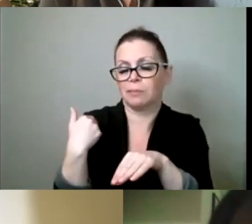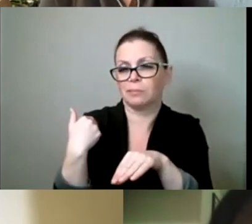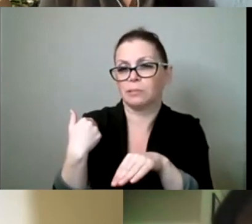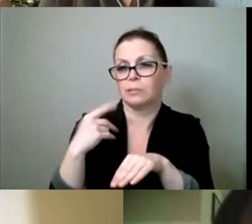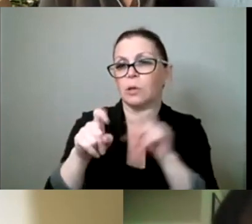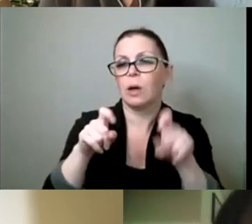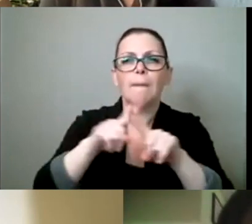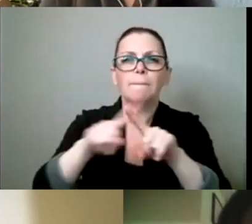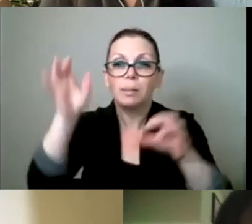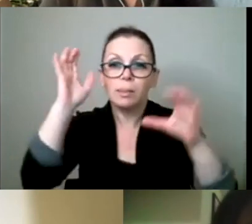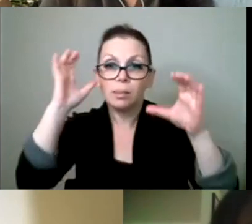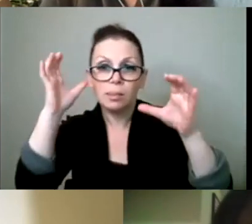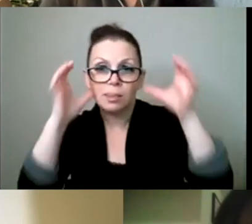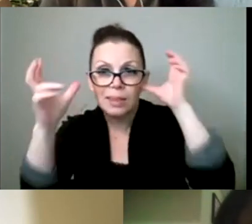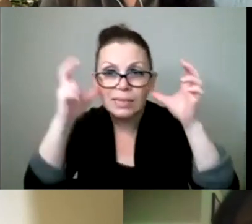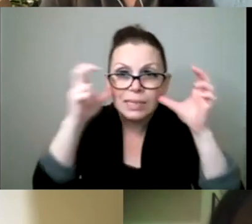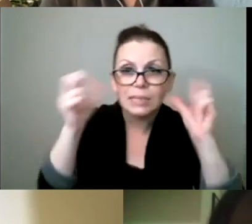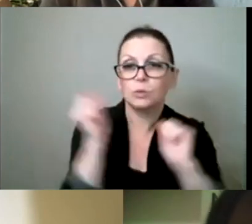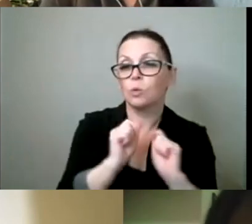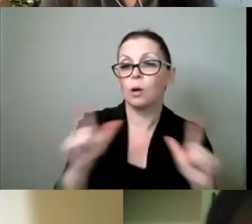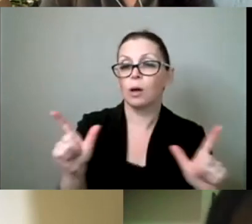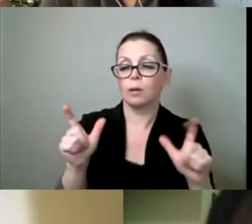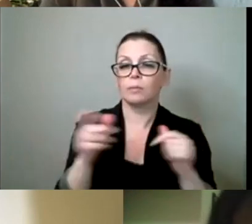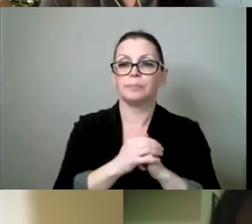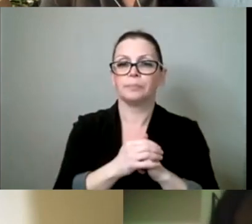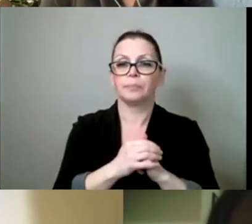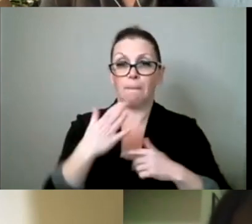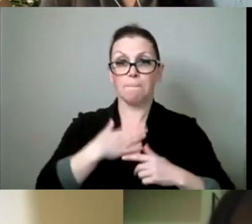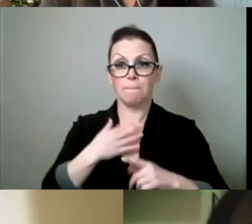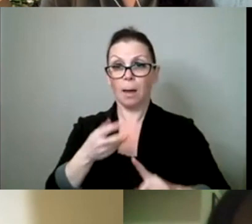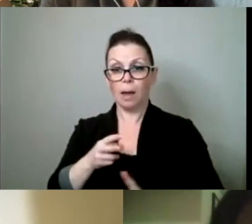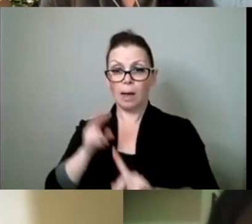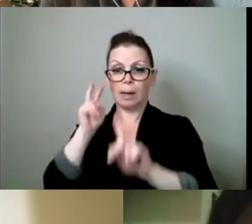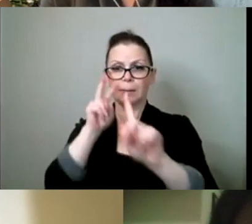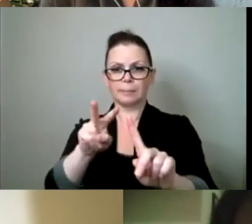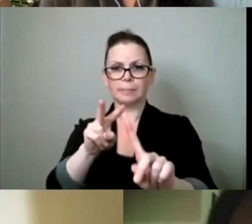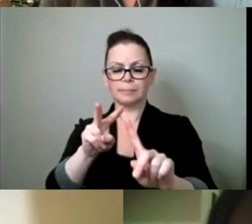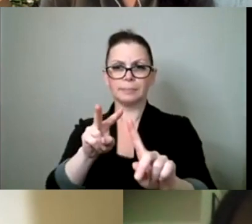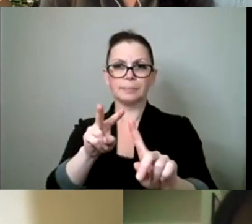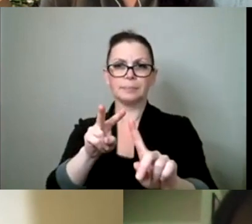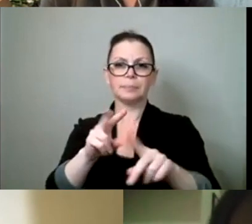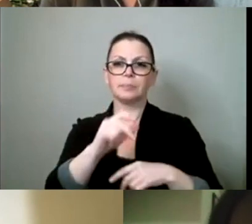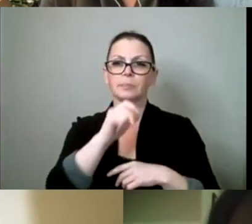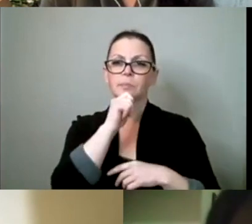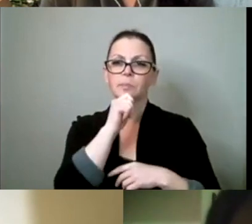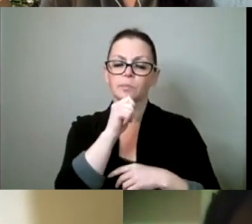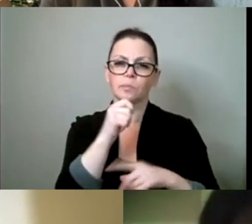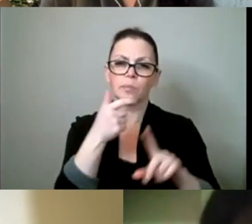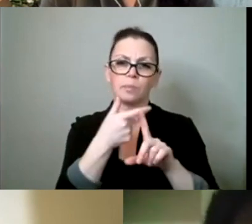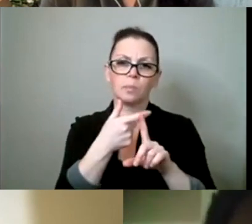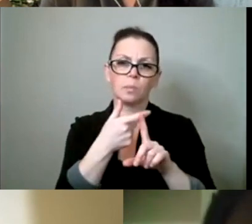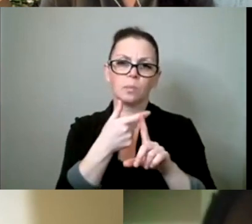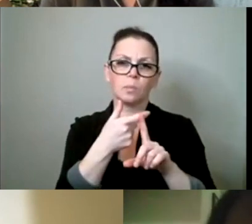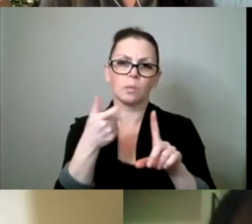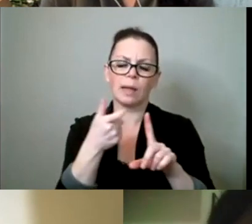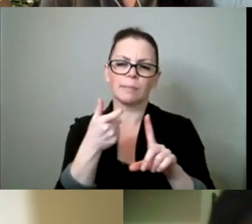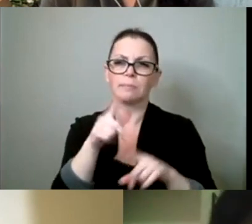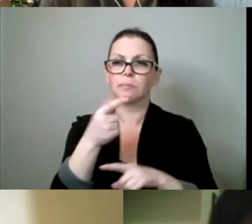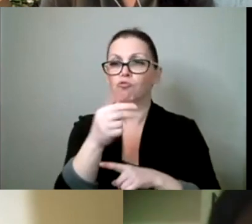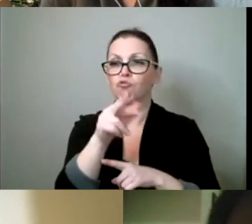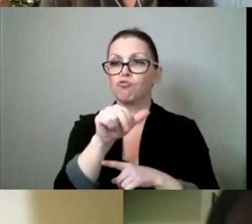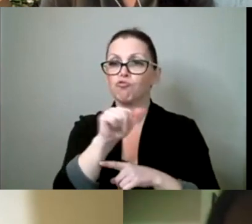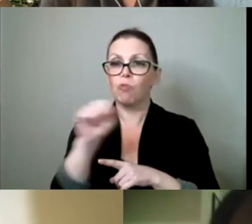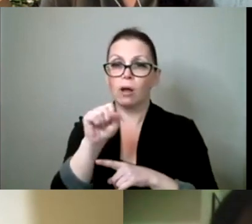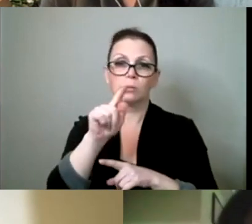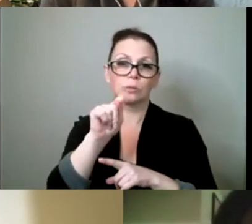to everyone, you know, from my point of view, and I'm coming from, you know, like a grassroots, because,